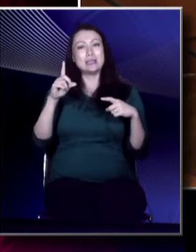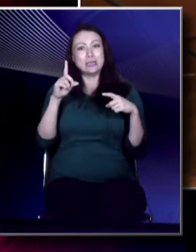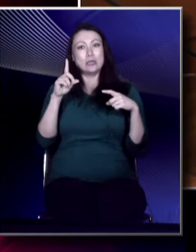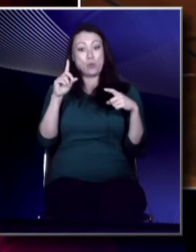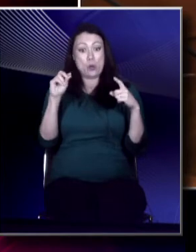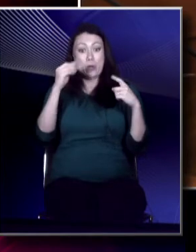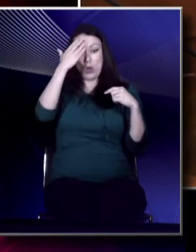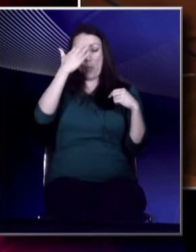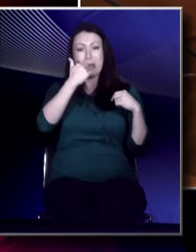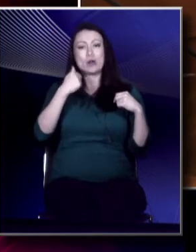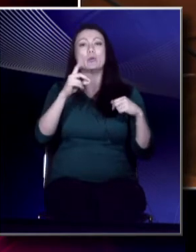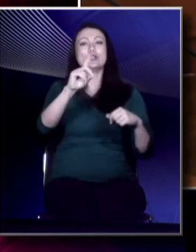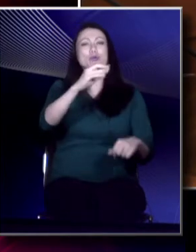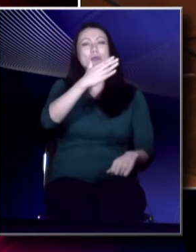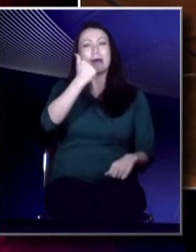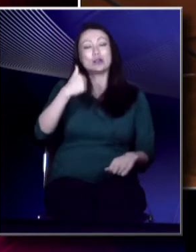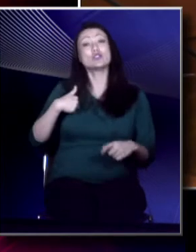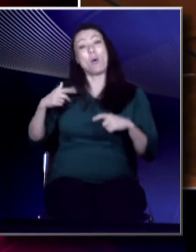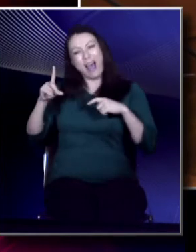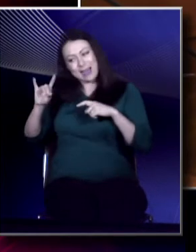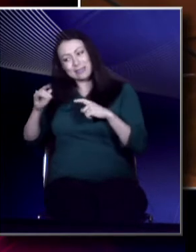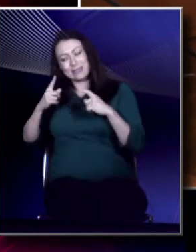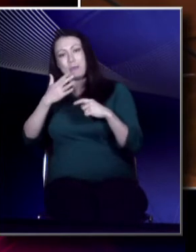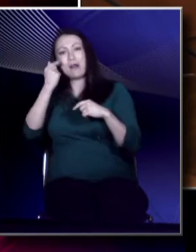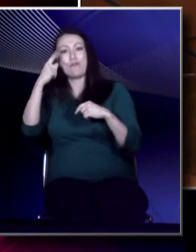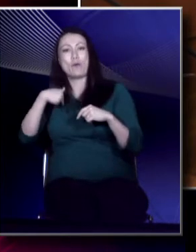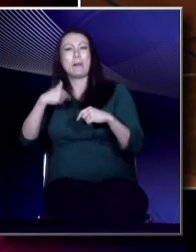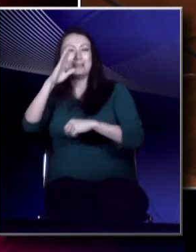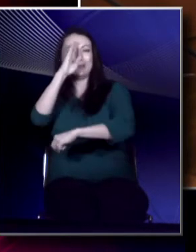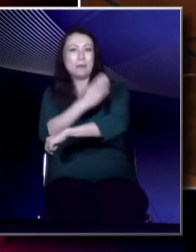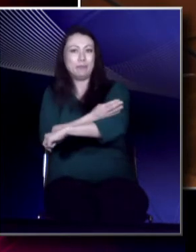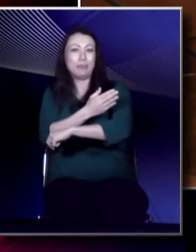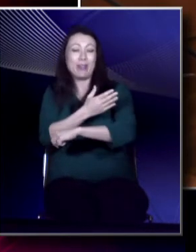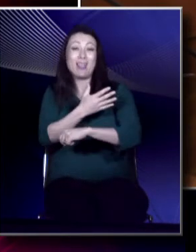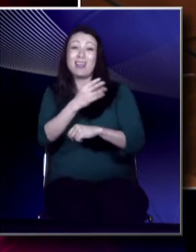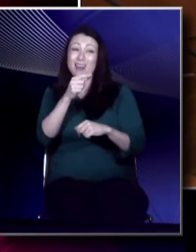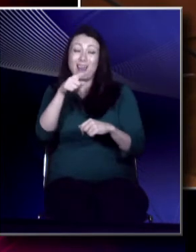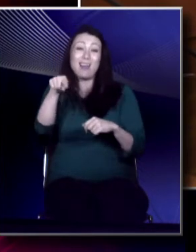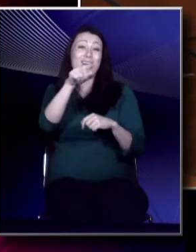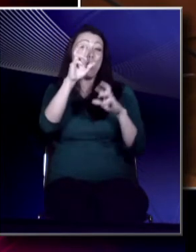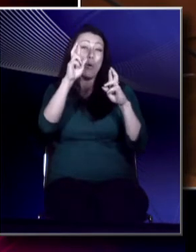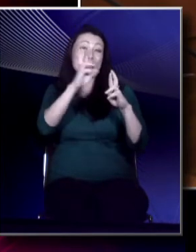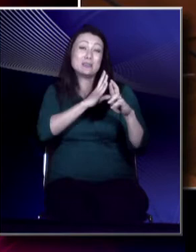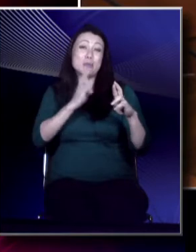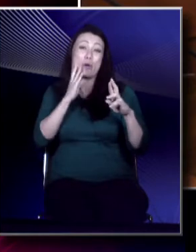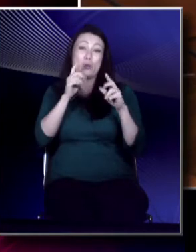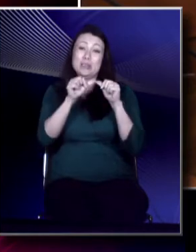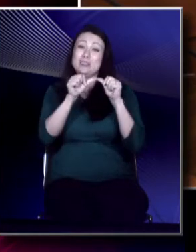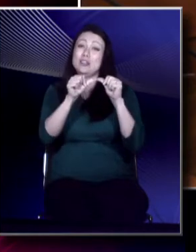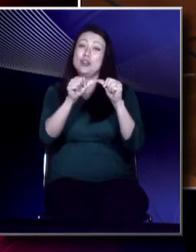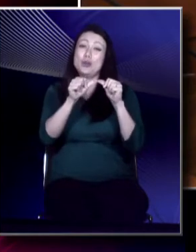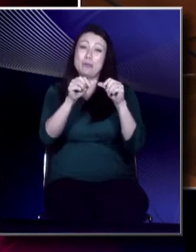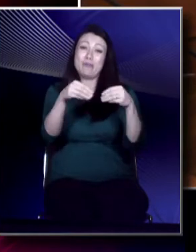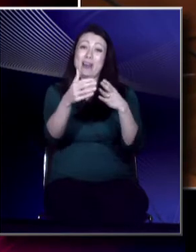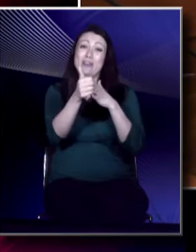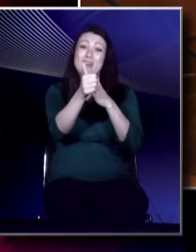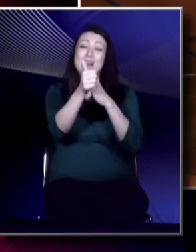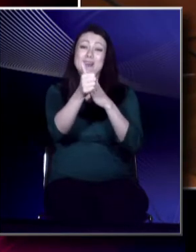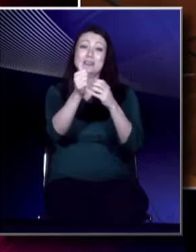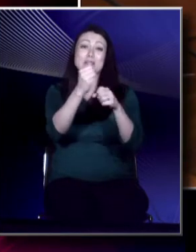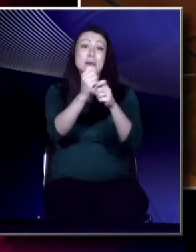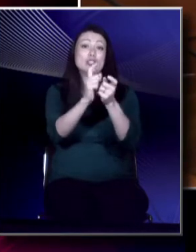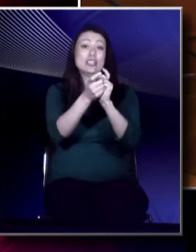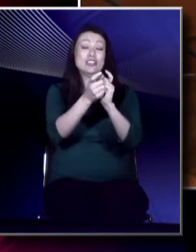other children serviced by ASDB. It's long overdue, and I hope this board will continue providing the guidance needed to make change. Thank